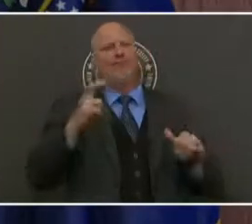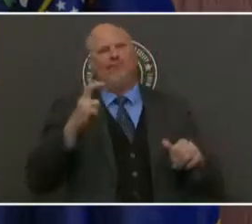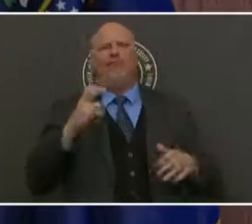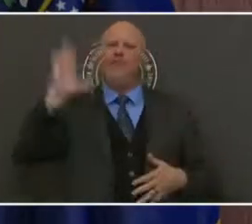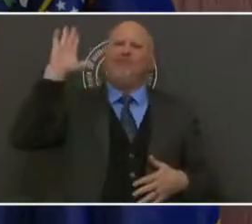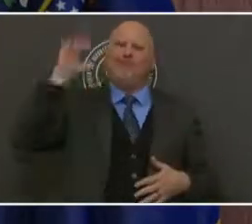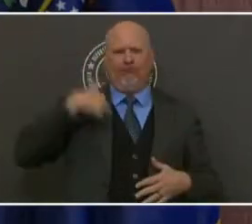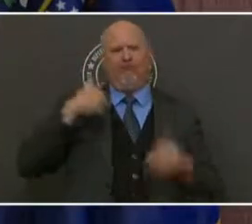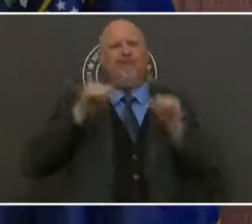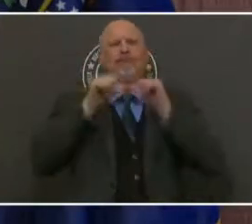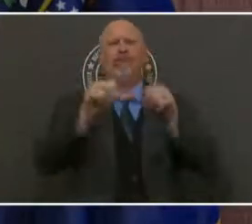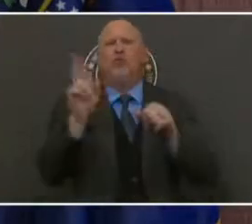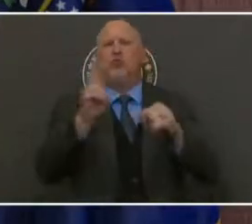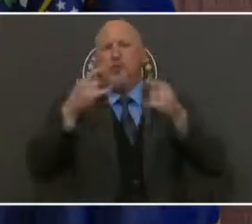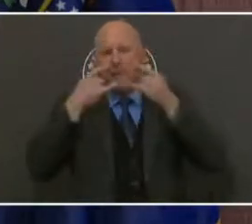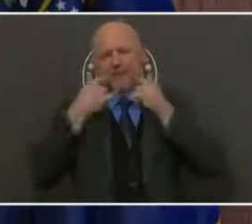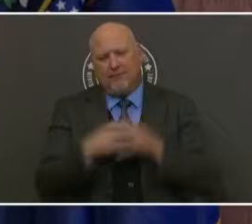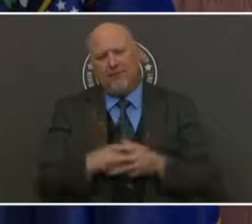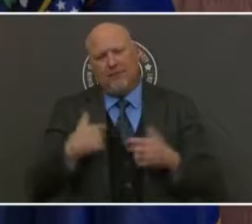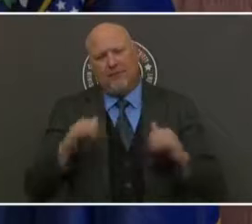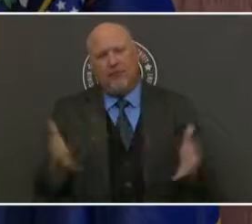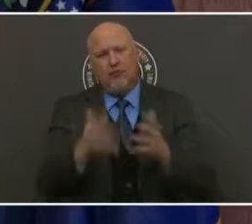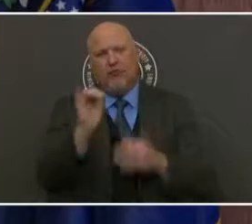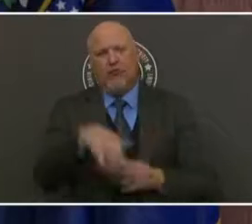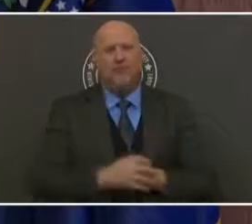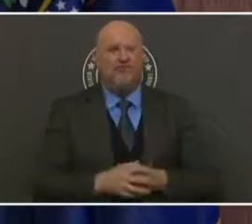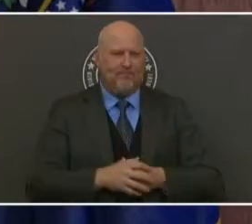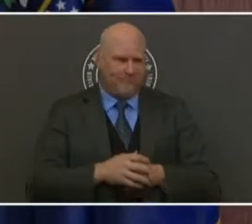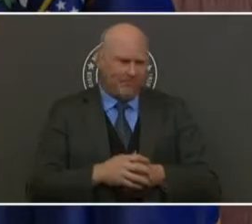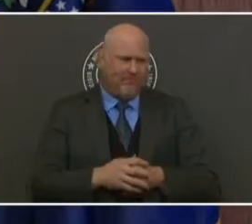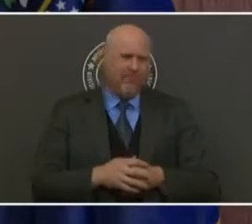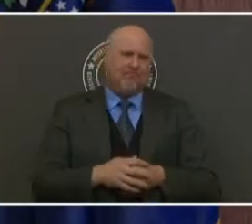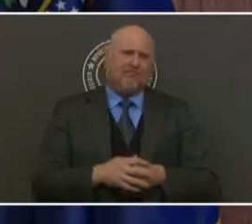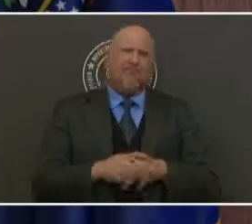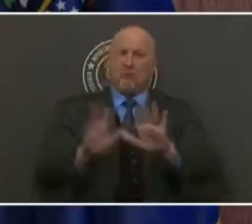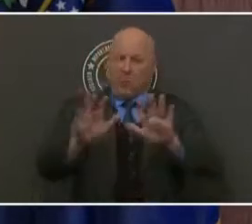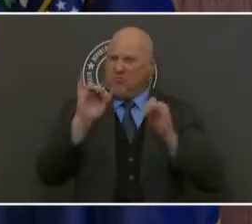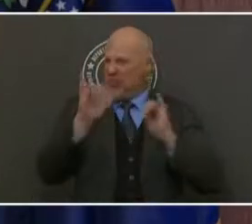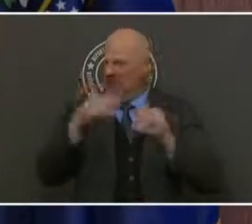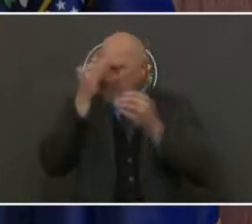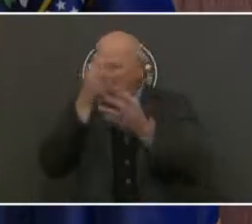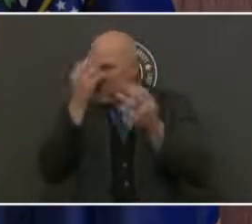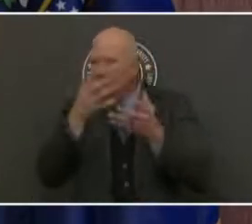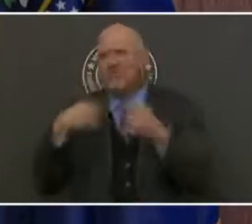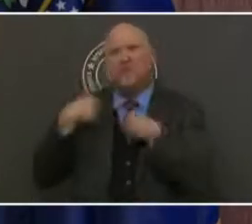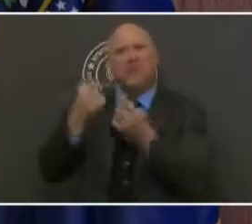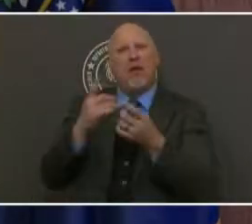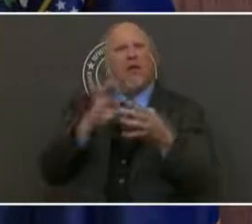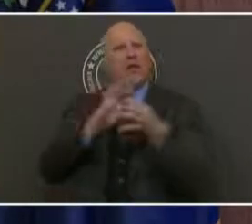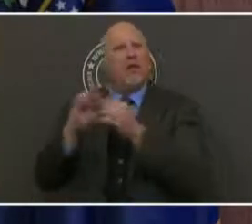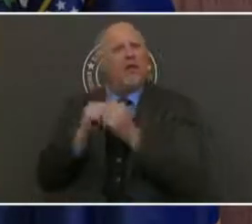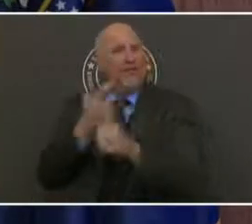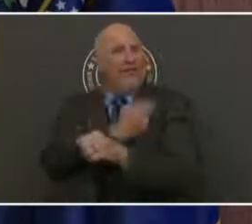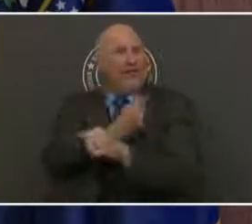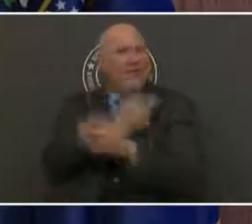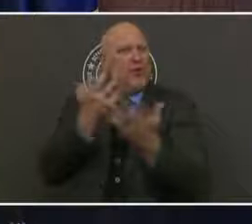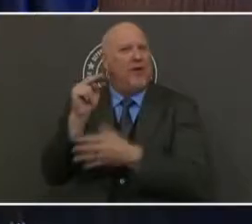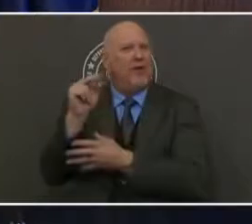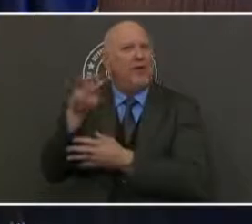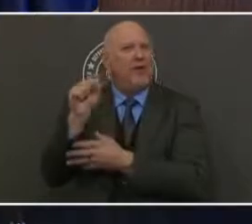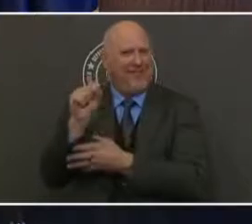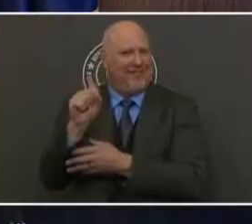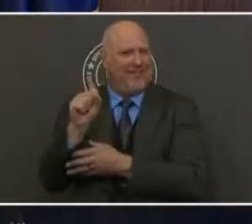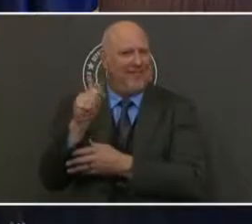with regards to the vaccine rollout and eligibility and some of the great things that are happening. I will just say it's